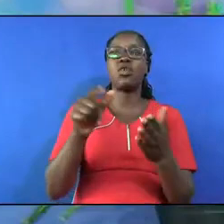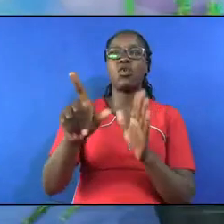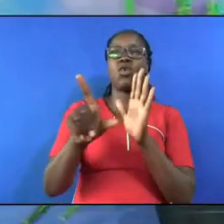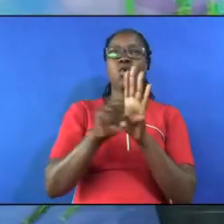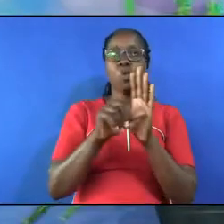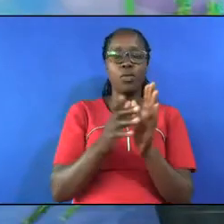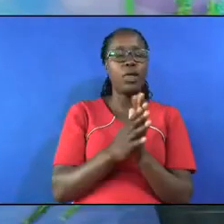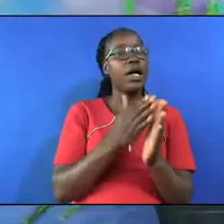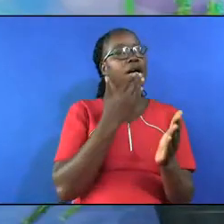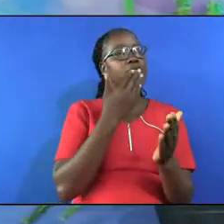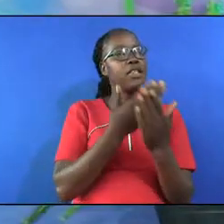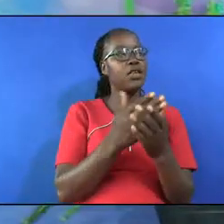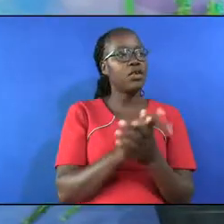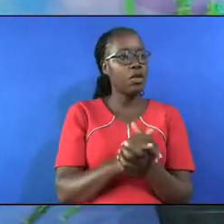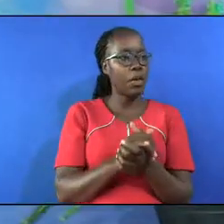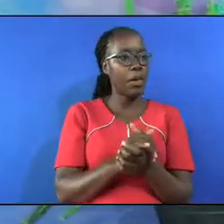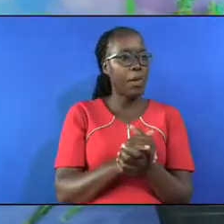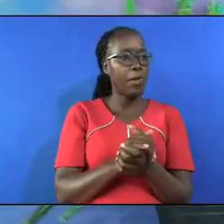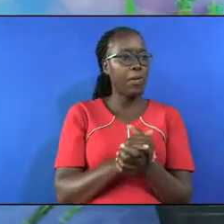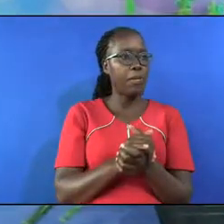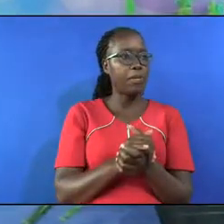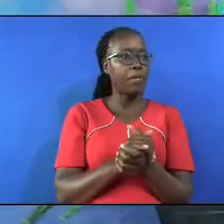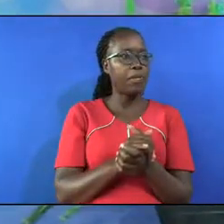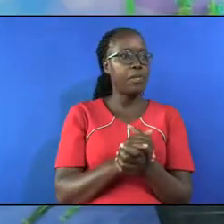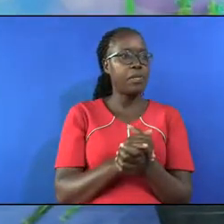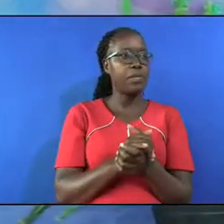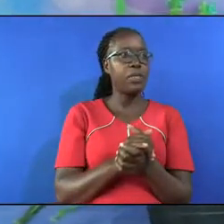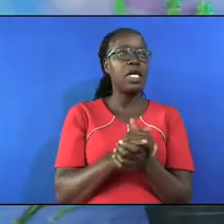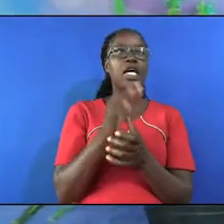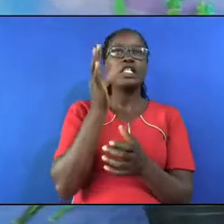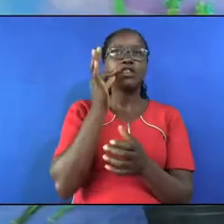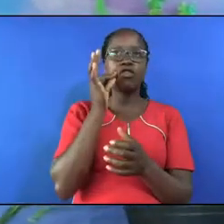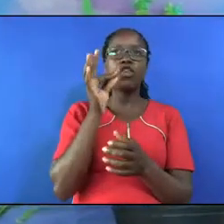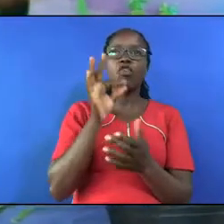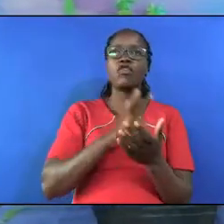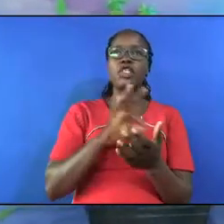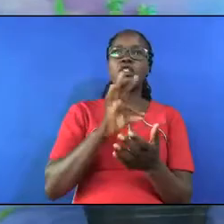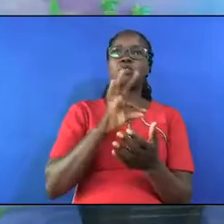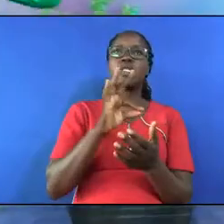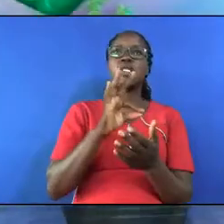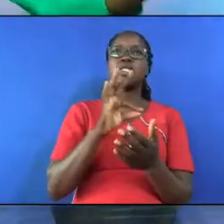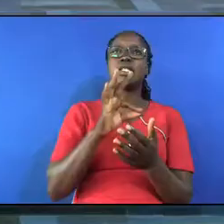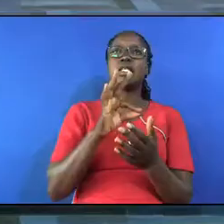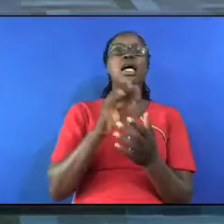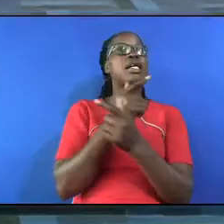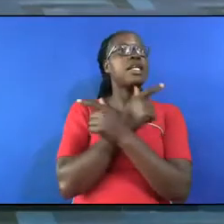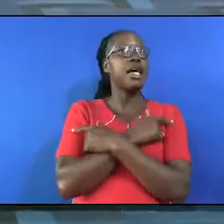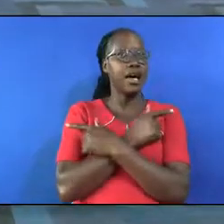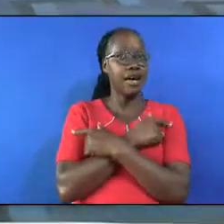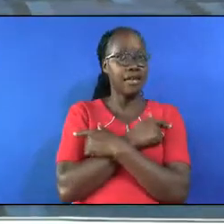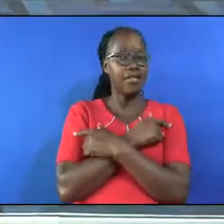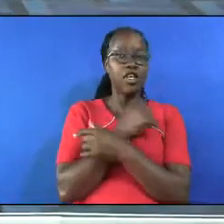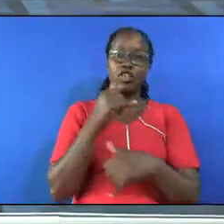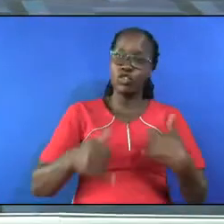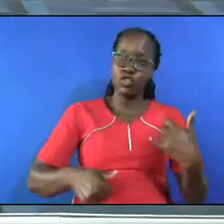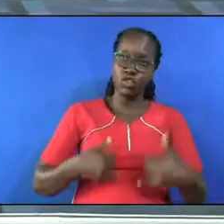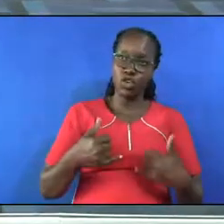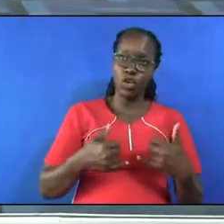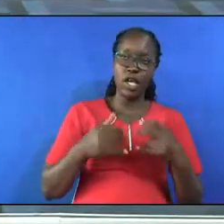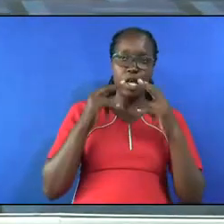law. Thank you so much, my sister. God bless you. The fruit of the Spirit is, let's say, love,